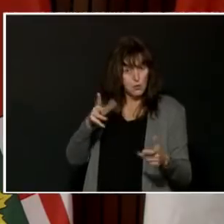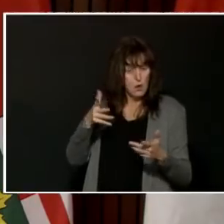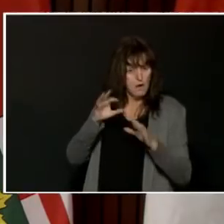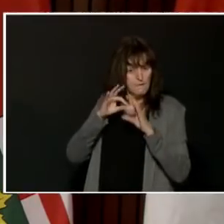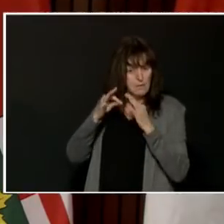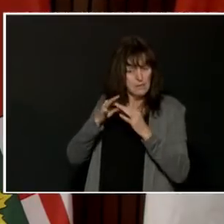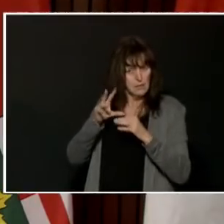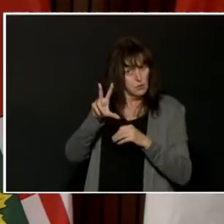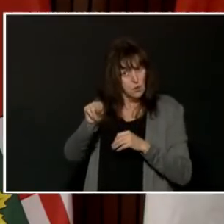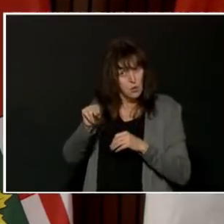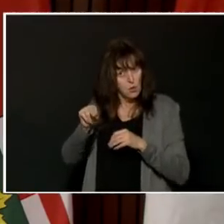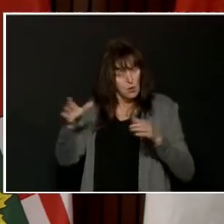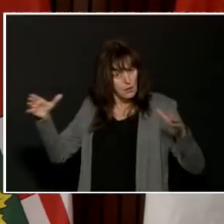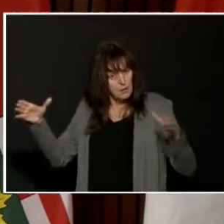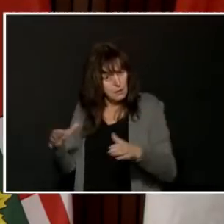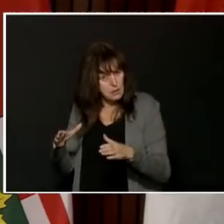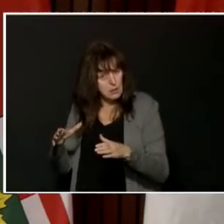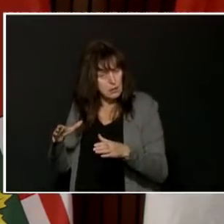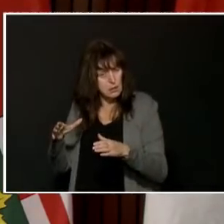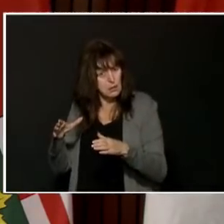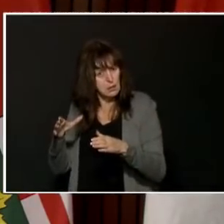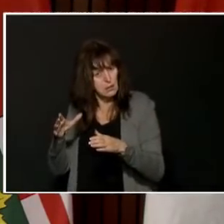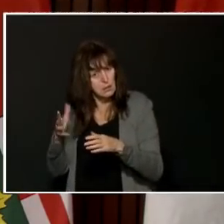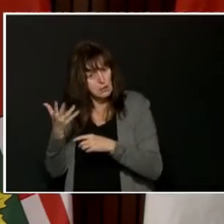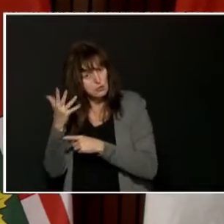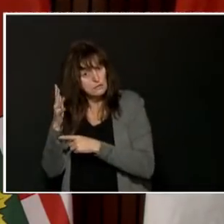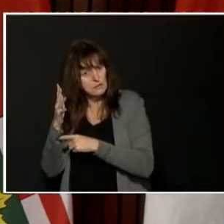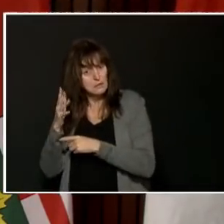think that's really the decision of the Chief Medical Officer Health.